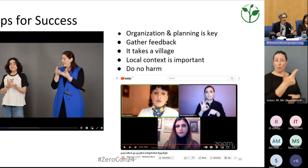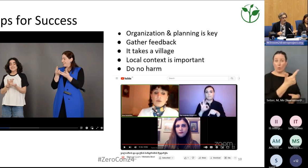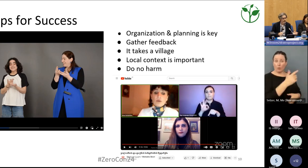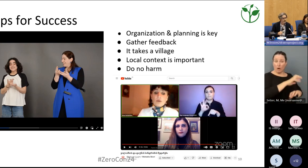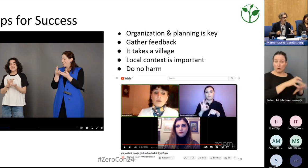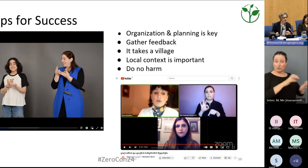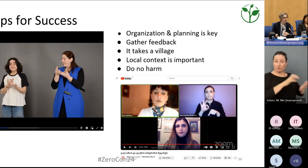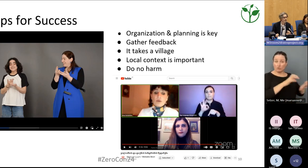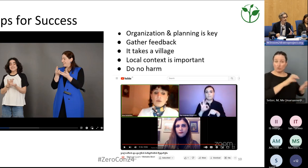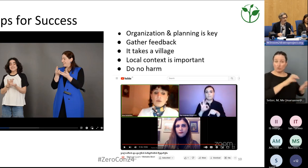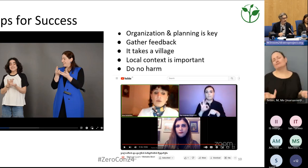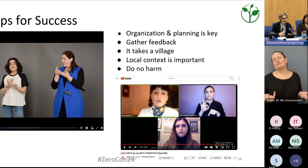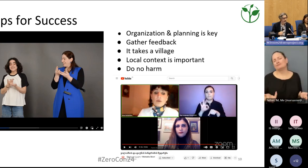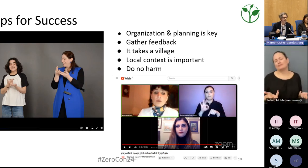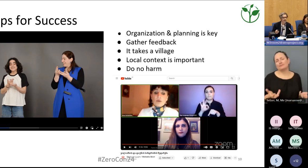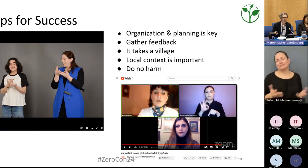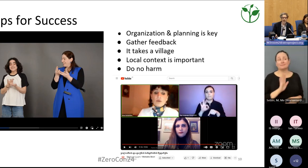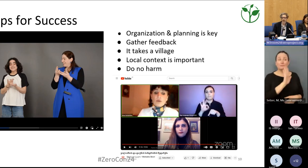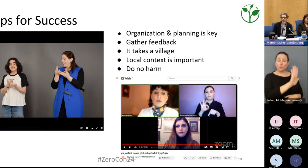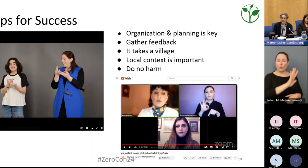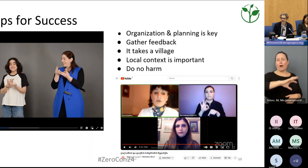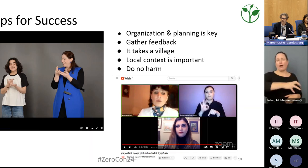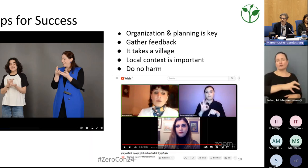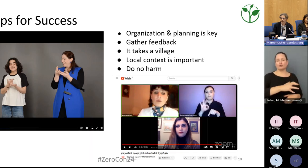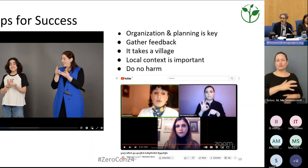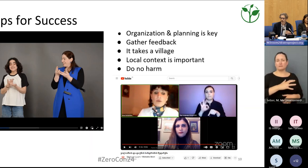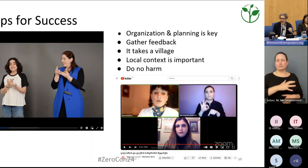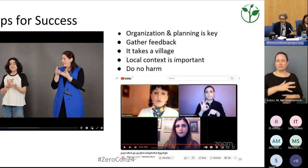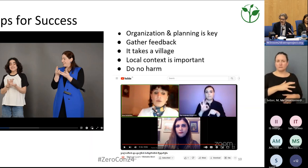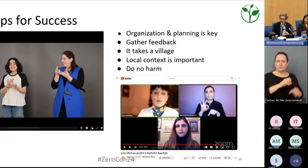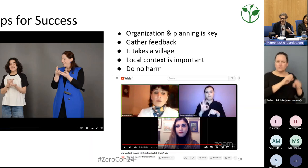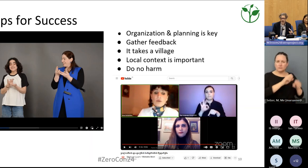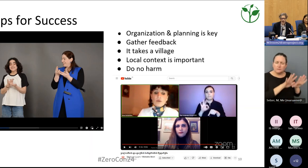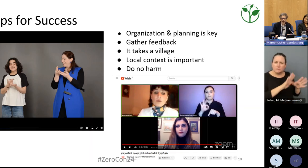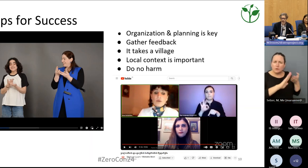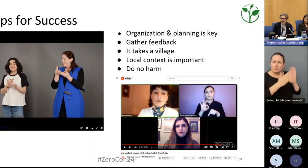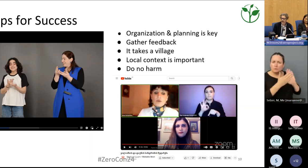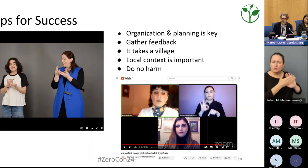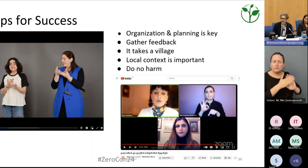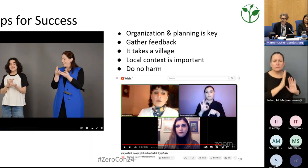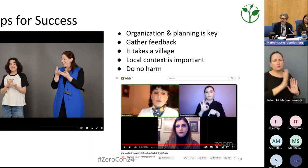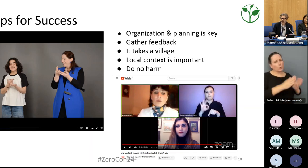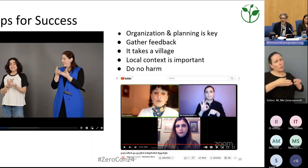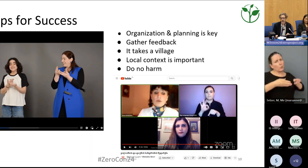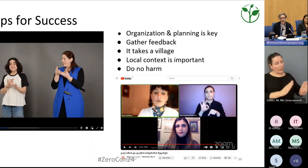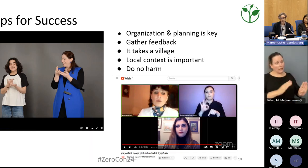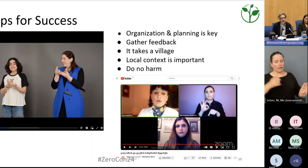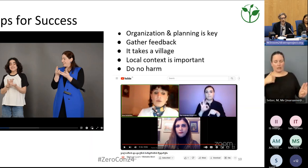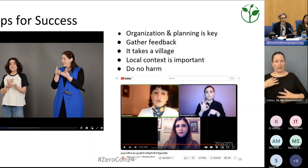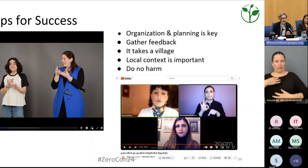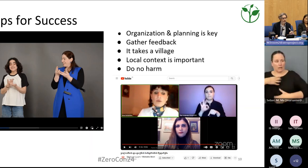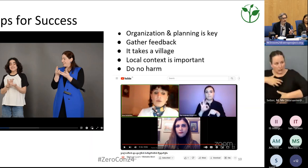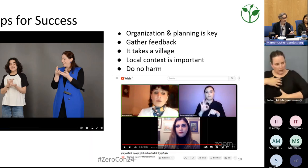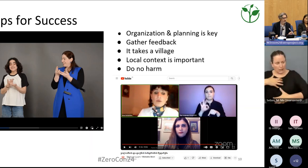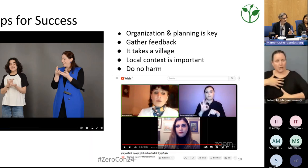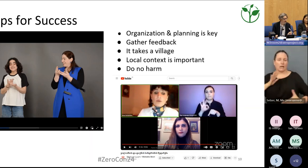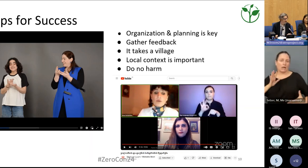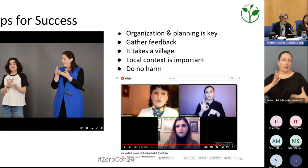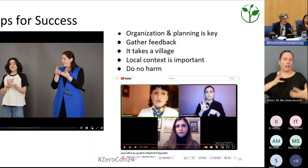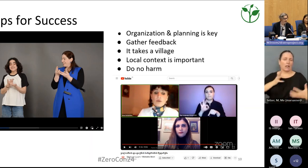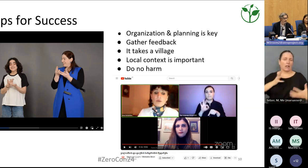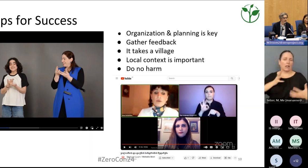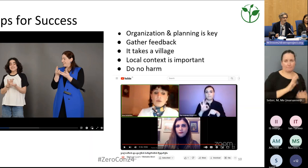context. Be in tune to what people are using, what the needs are, and develop it around that. And do no harm. One of the reasons